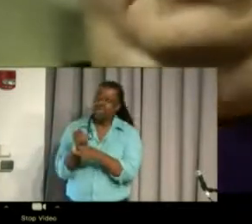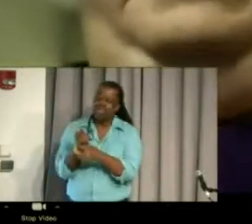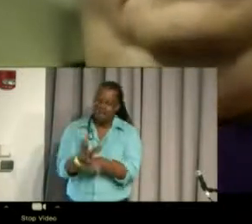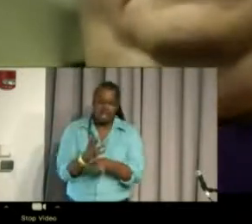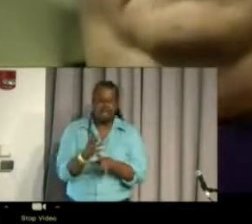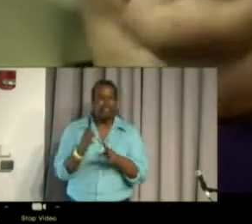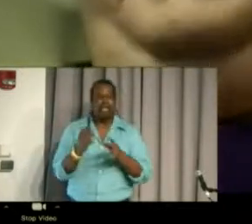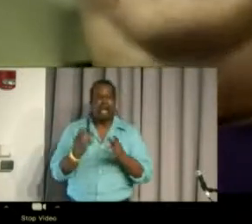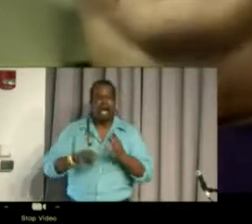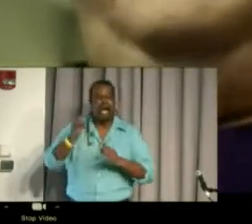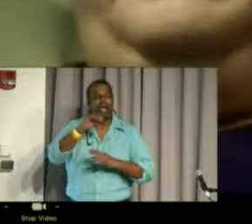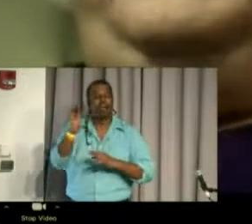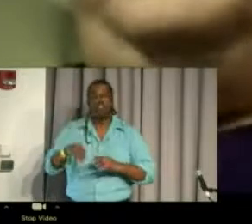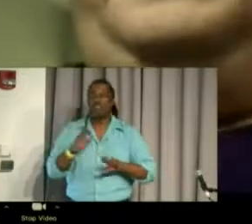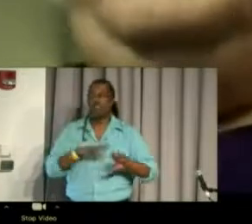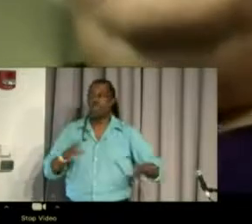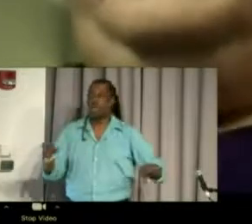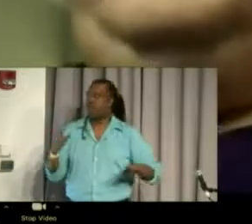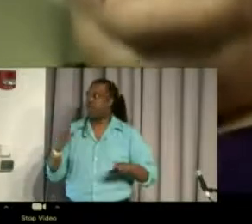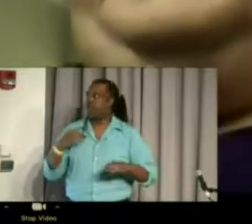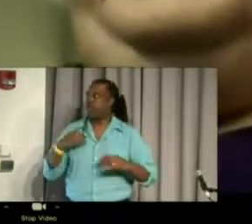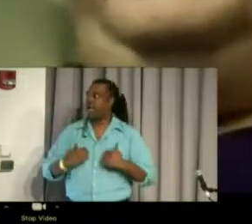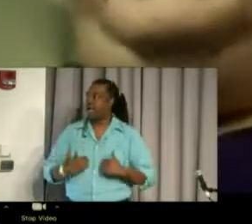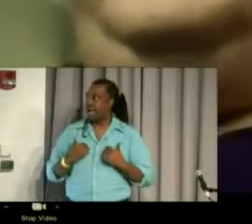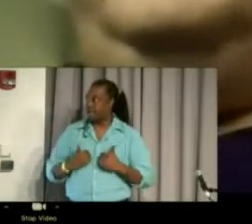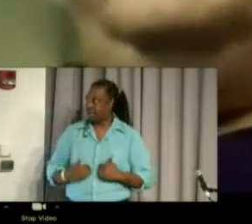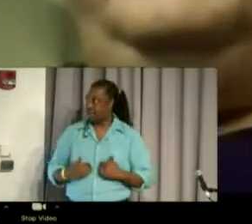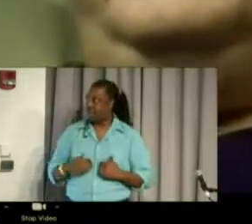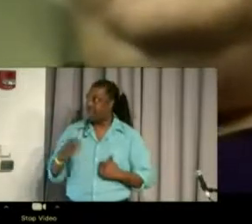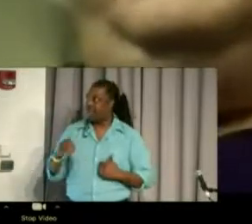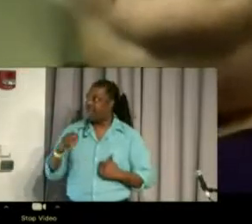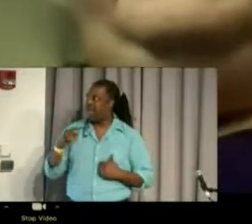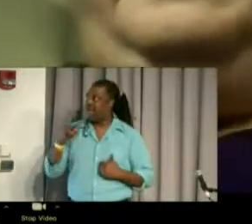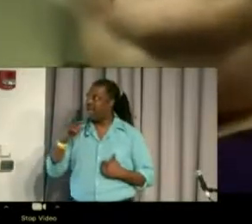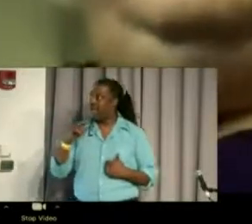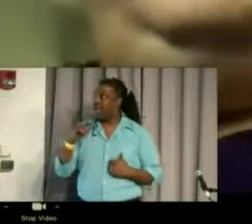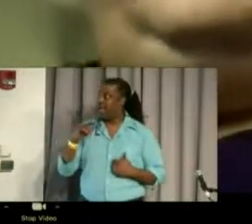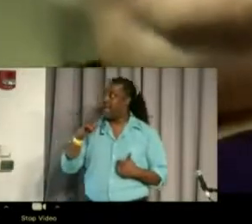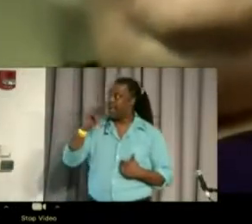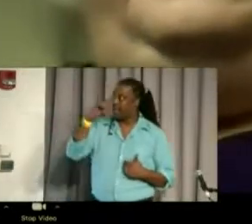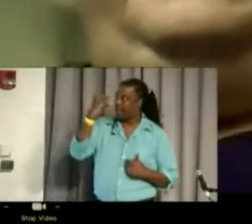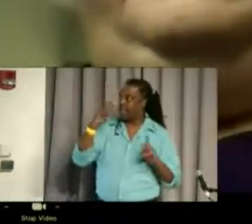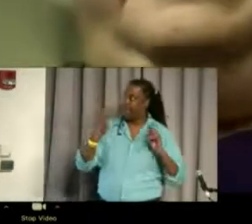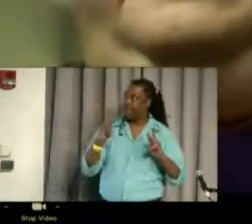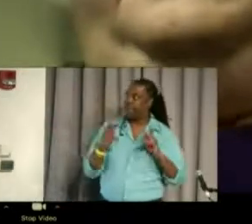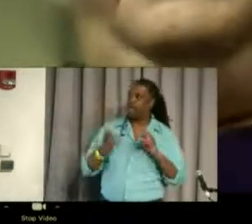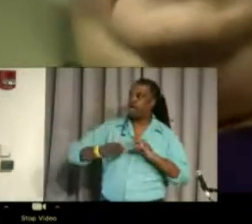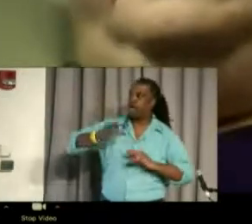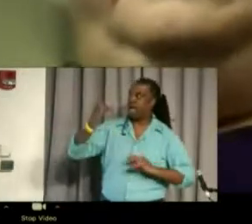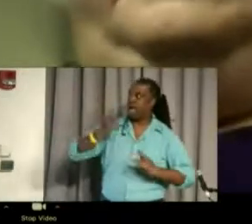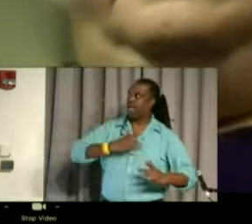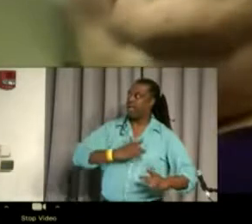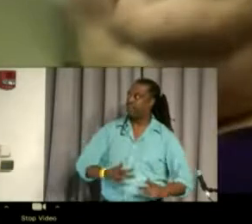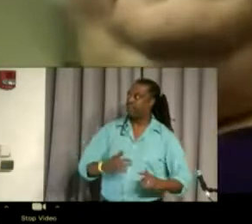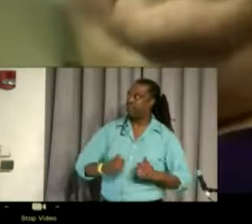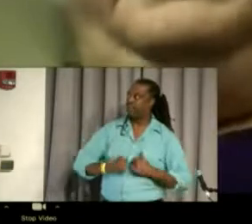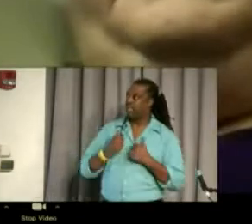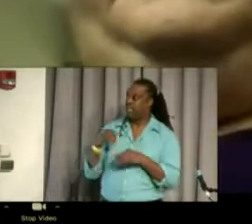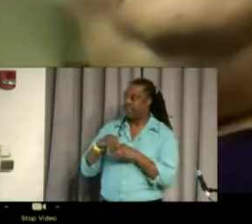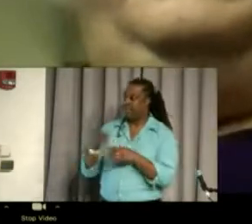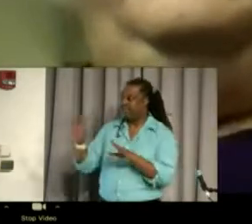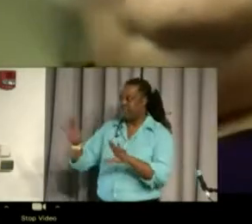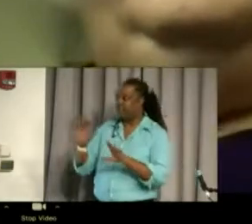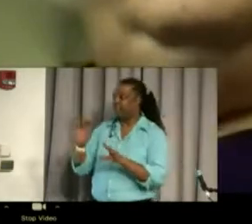average. And Black people are 75% more likely than others to live in fence-lined communities defined as areas near